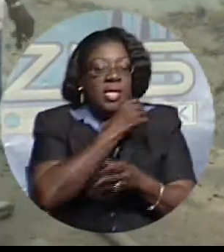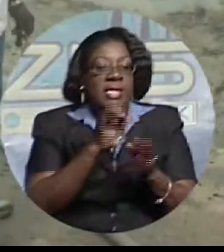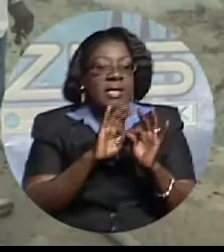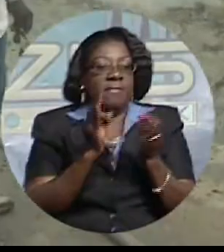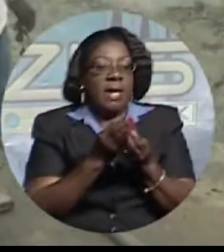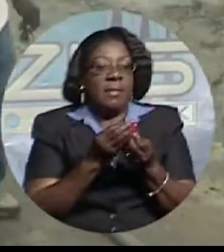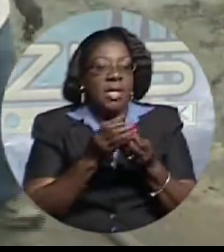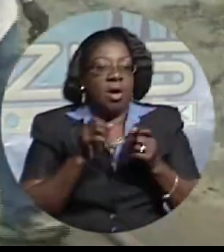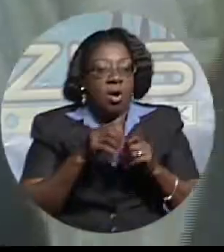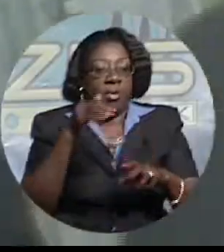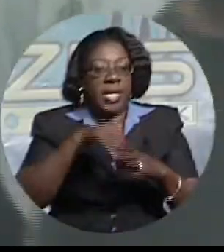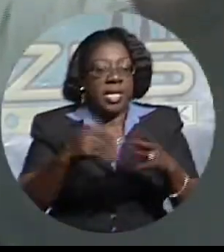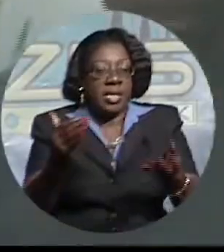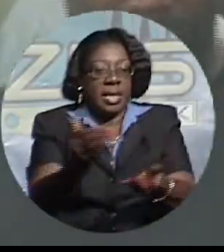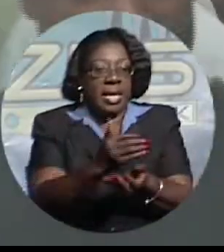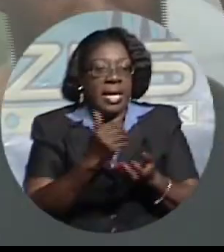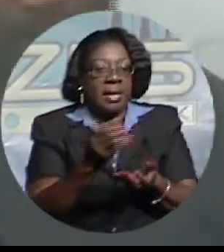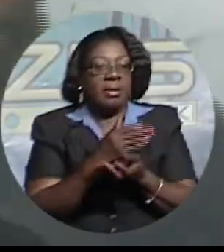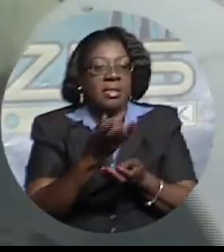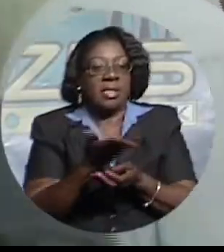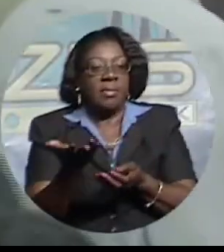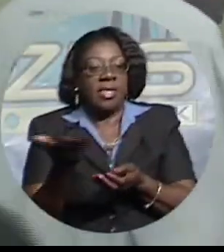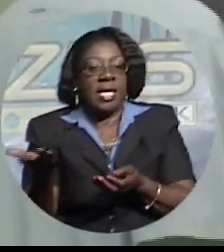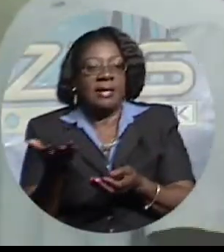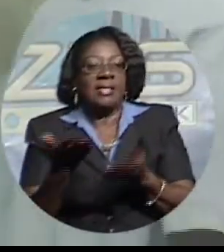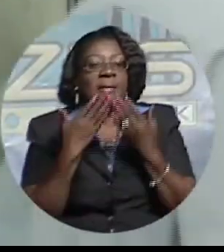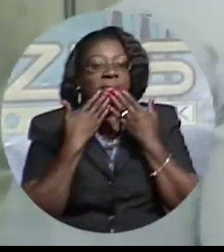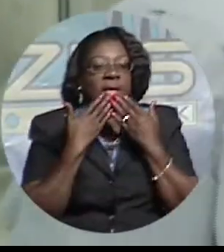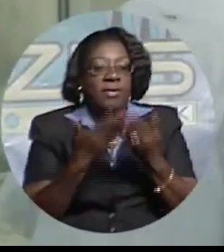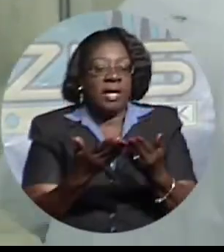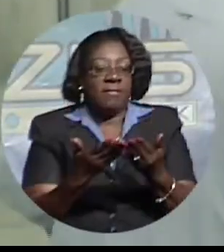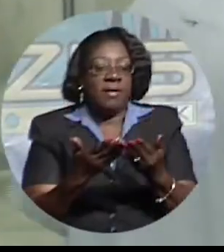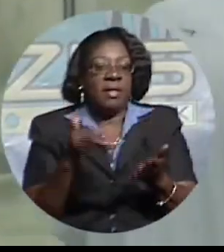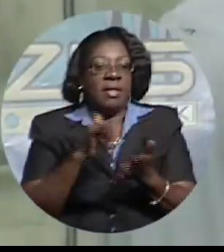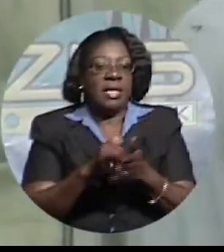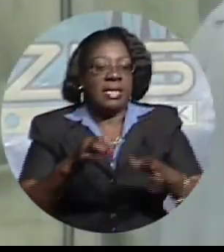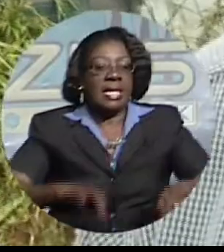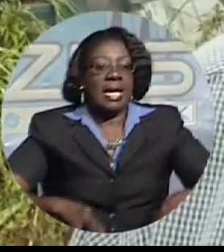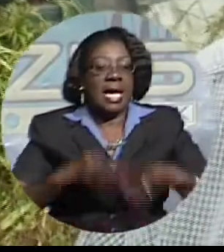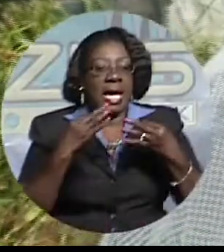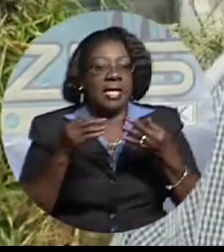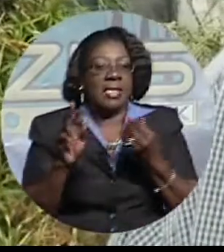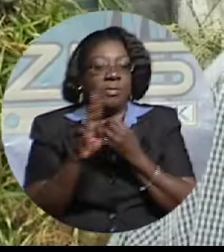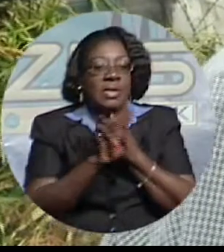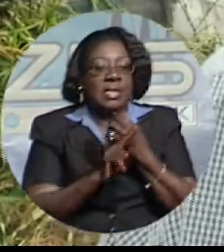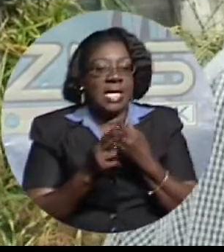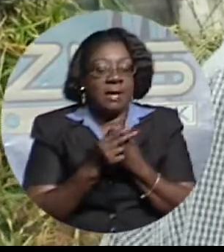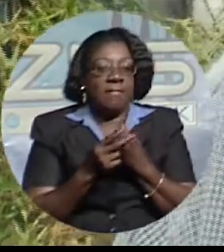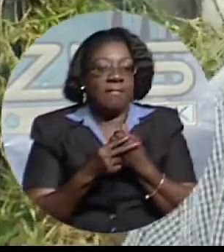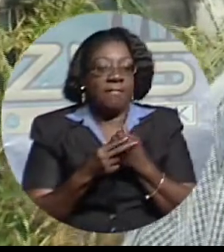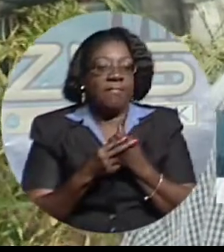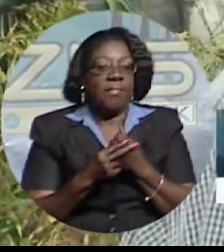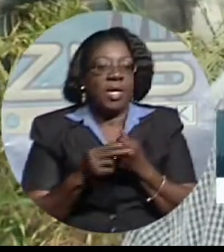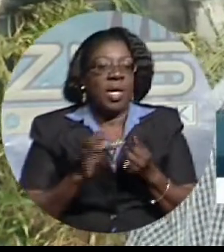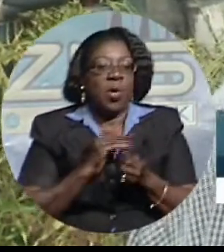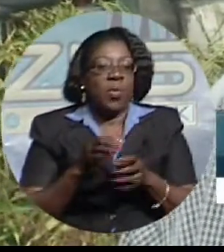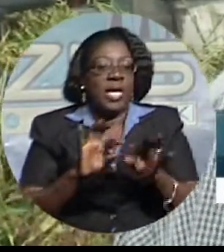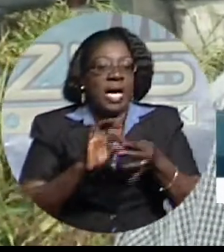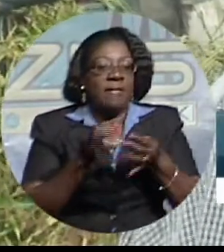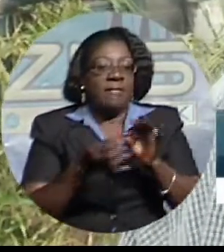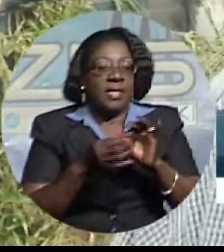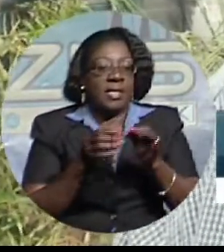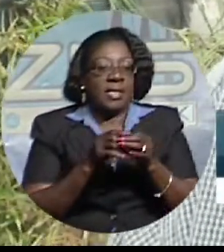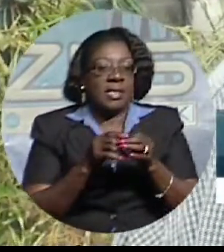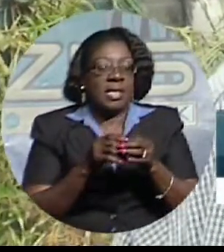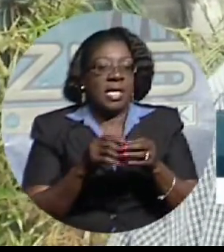collect whatever they could, thankful that their lives were spared. It isn't as bad as I thought, so we can repair it as quickly as we